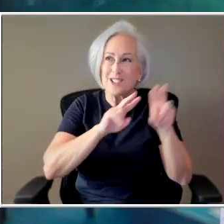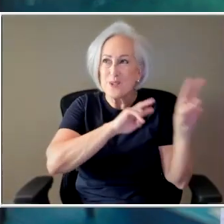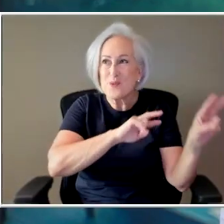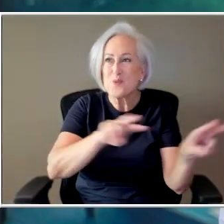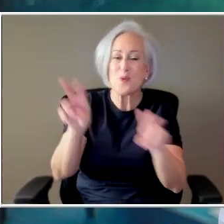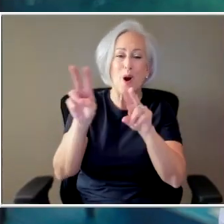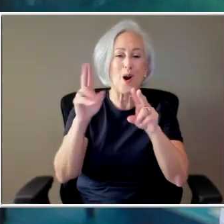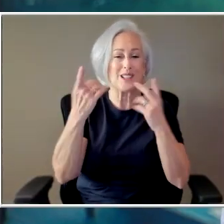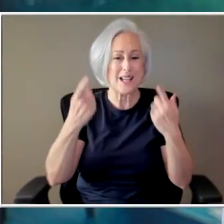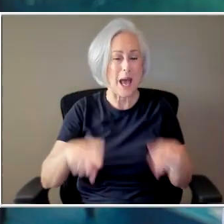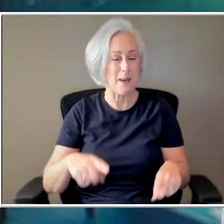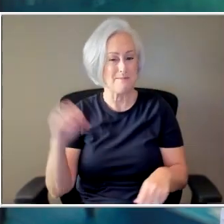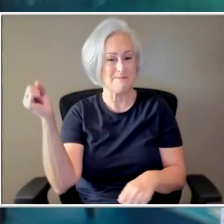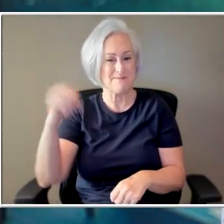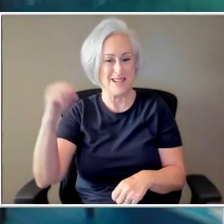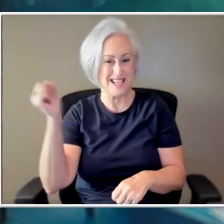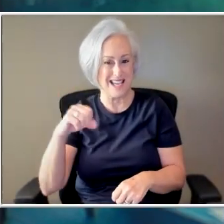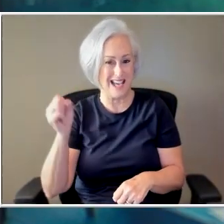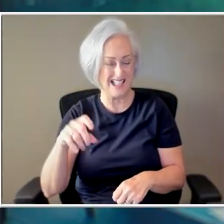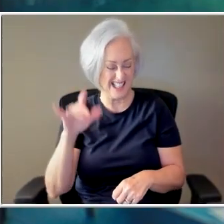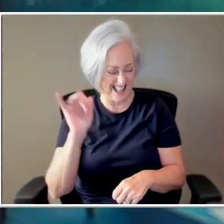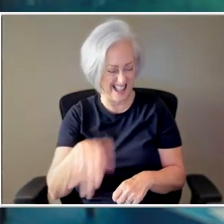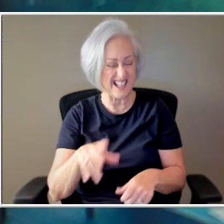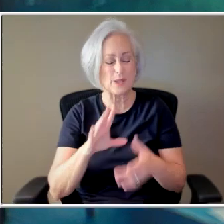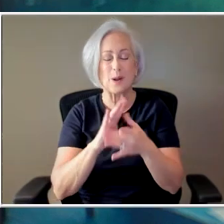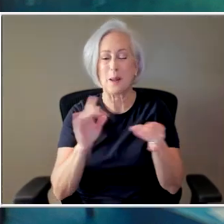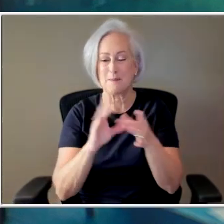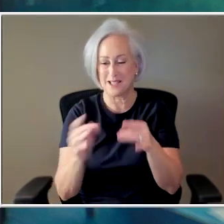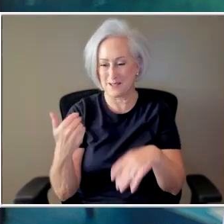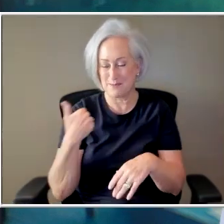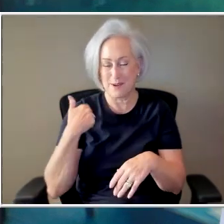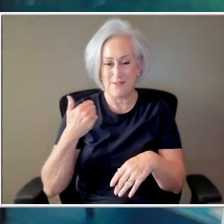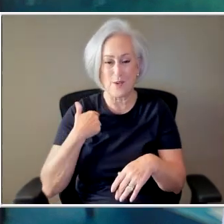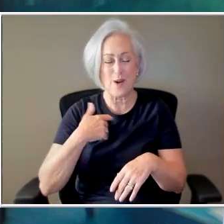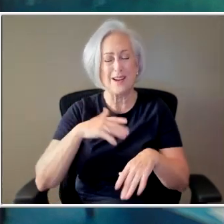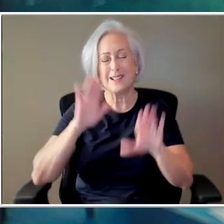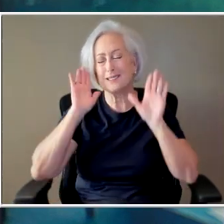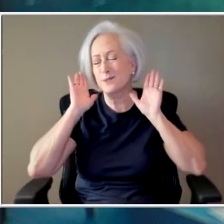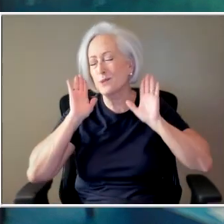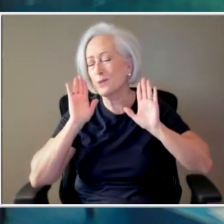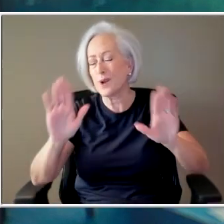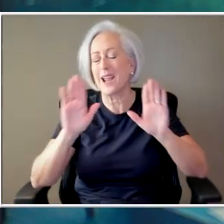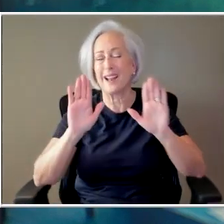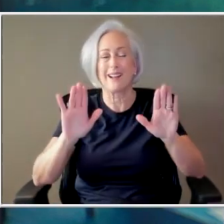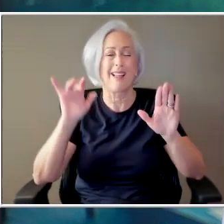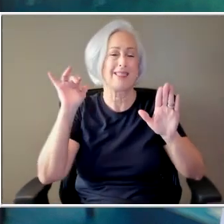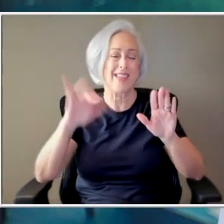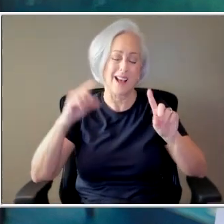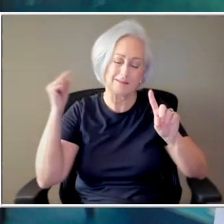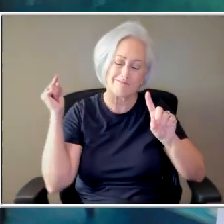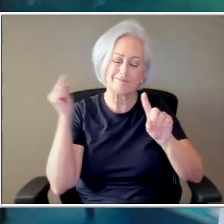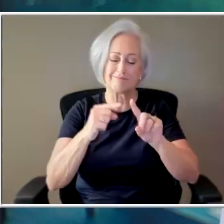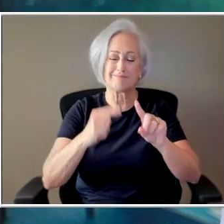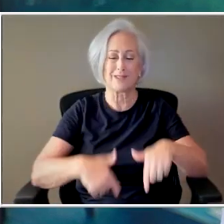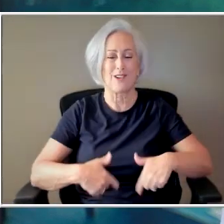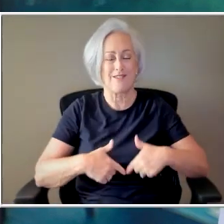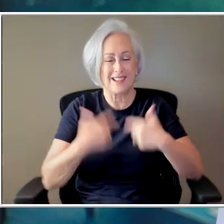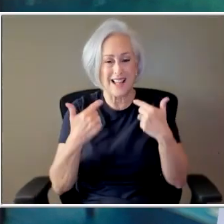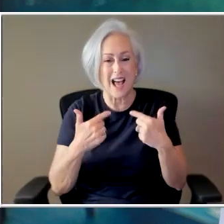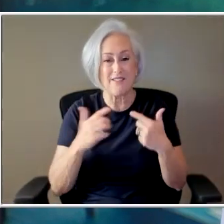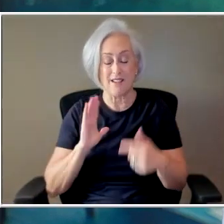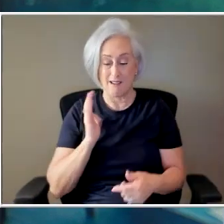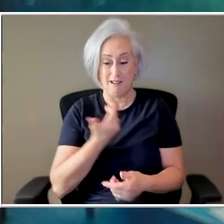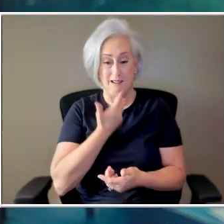about, as I mentioned earlier, and it's just fantastic. This is what life is all about. Our nurses are among the